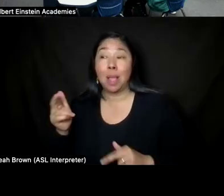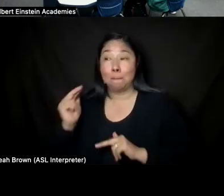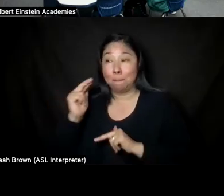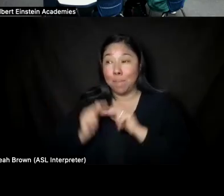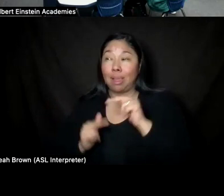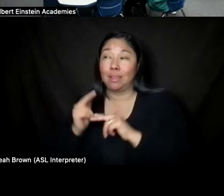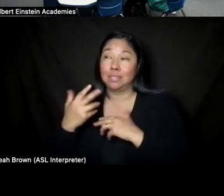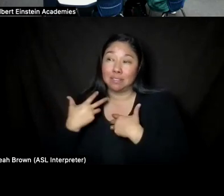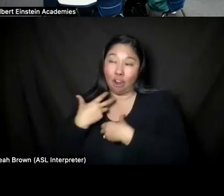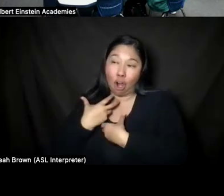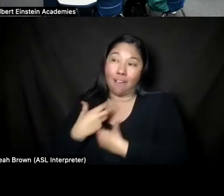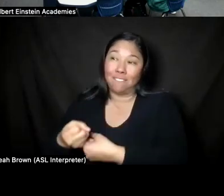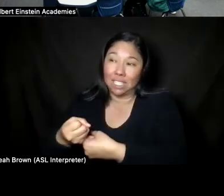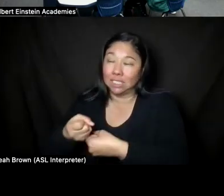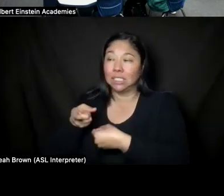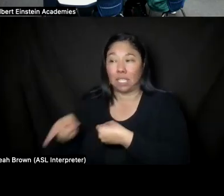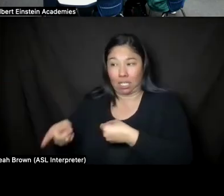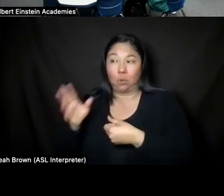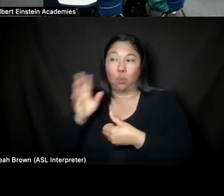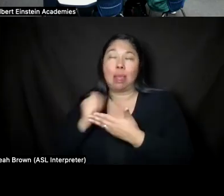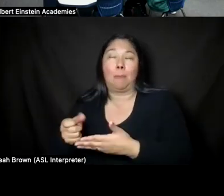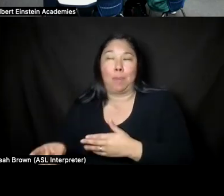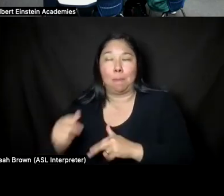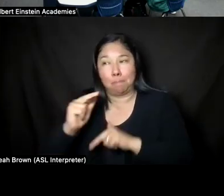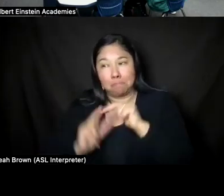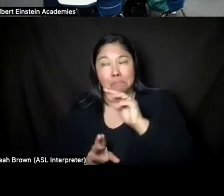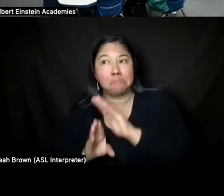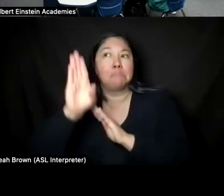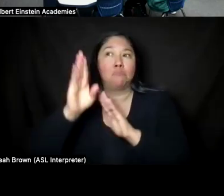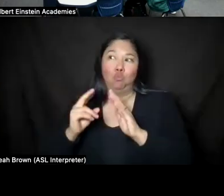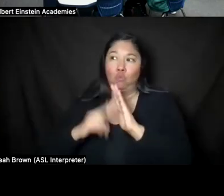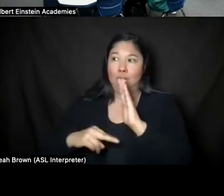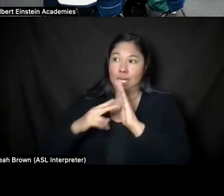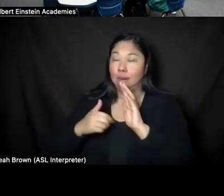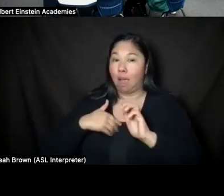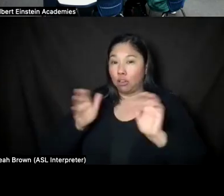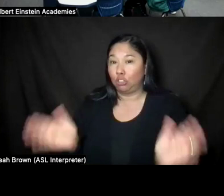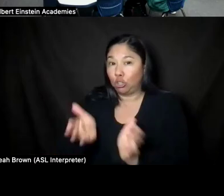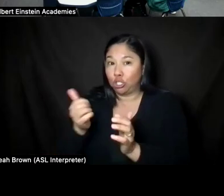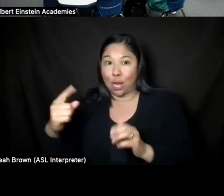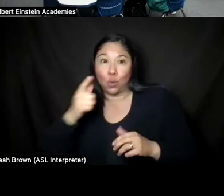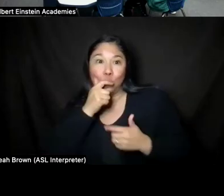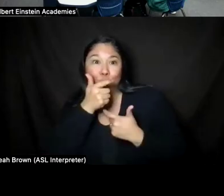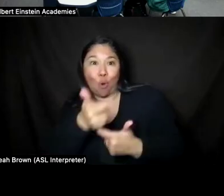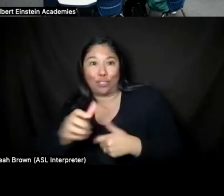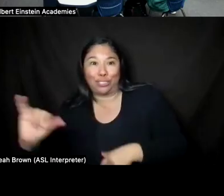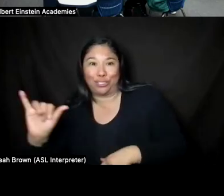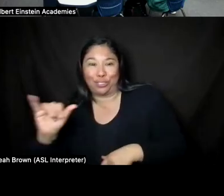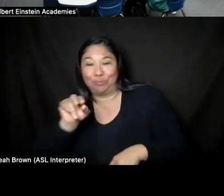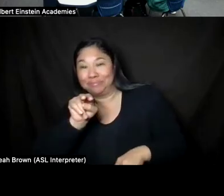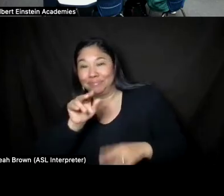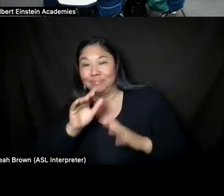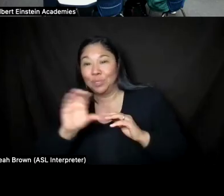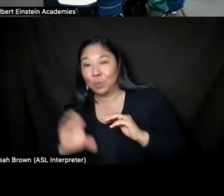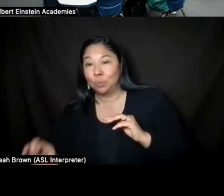confidence, it will help. And I encourage the 2 of you and anyone who's watching to just build